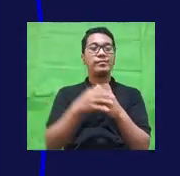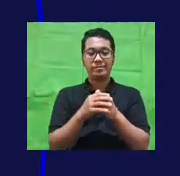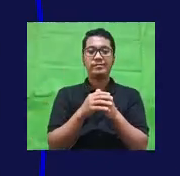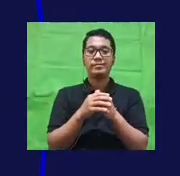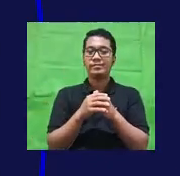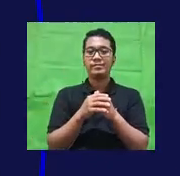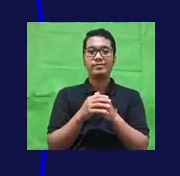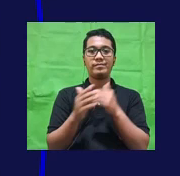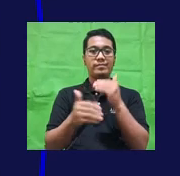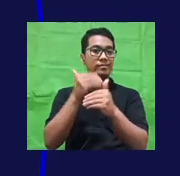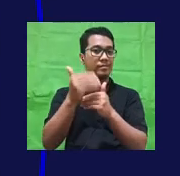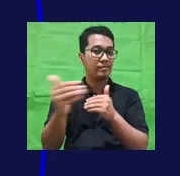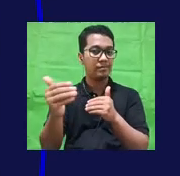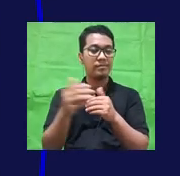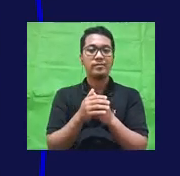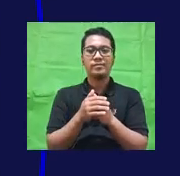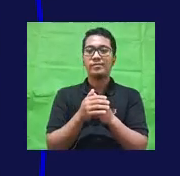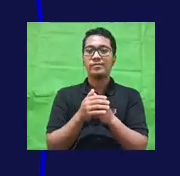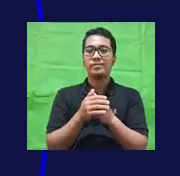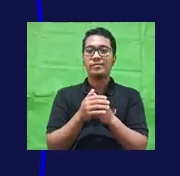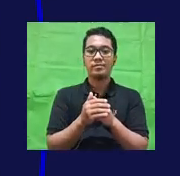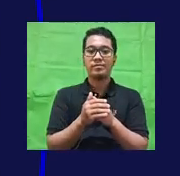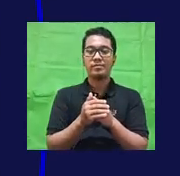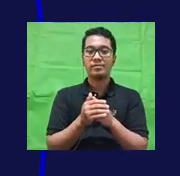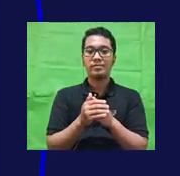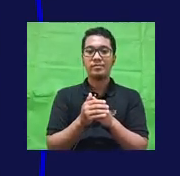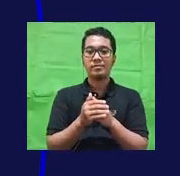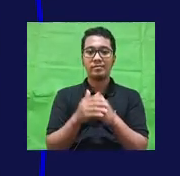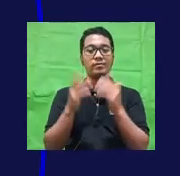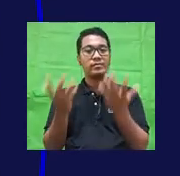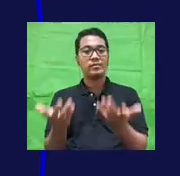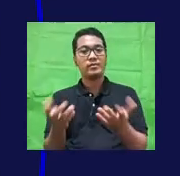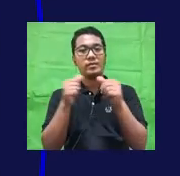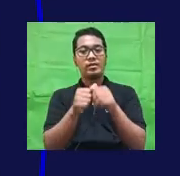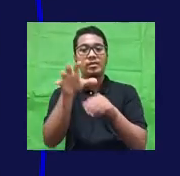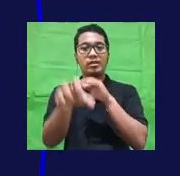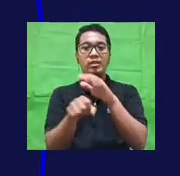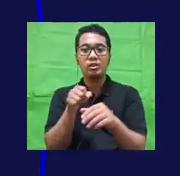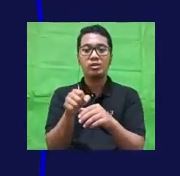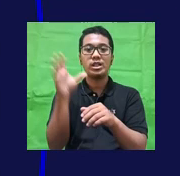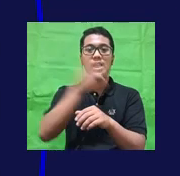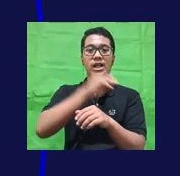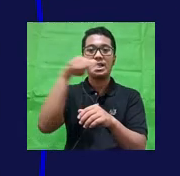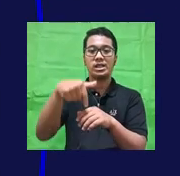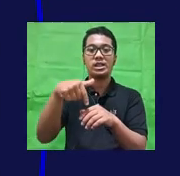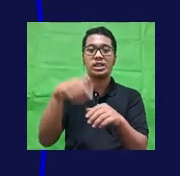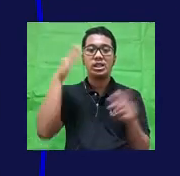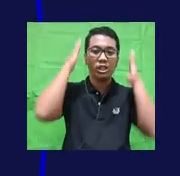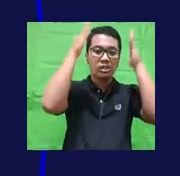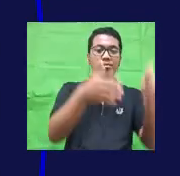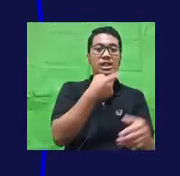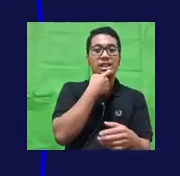The next image, please. And what I'm going to talk here today, it's more specific. I'm going to talk